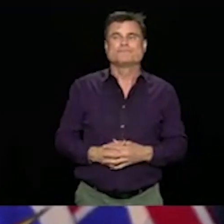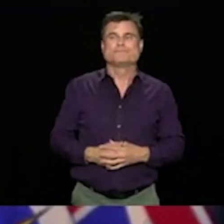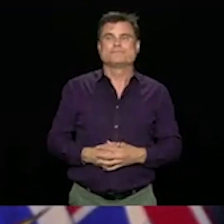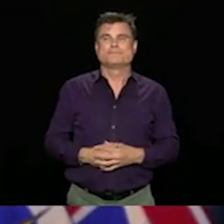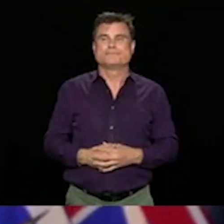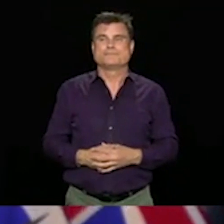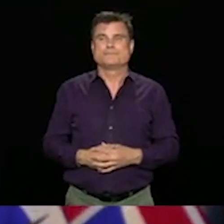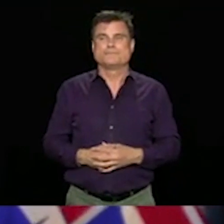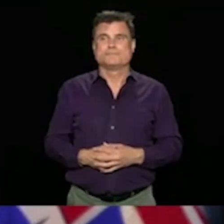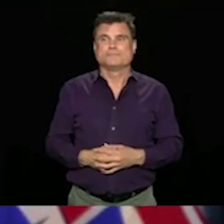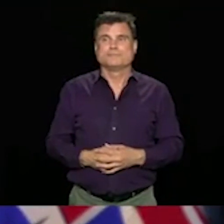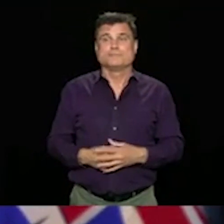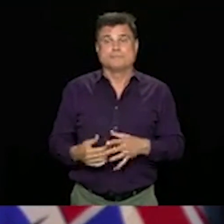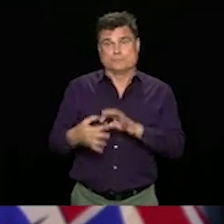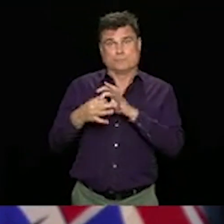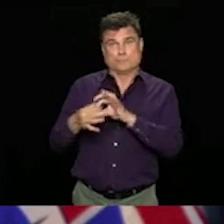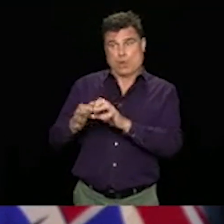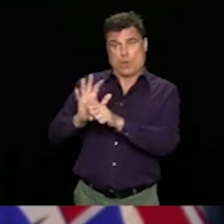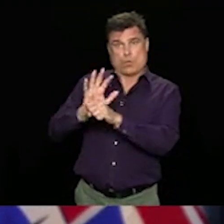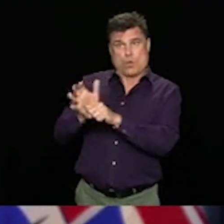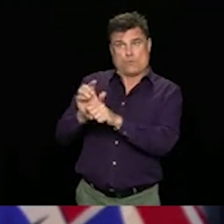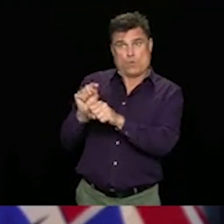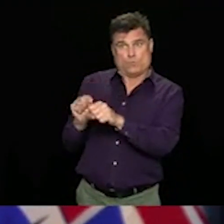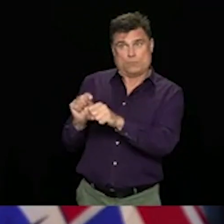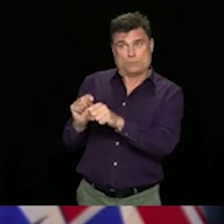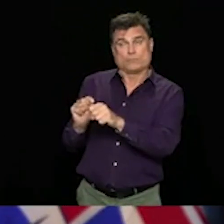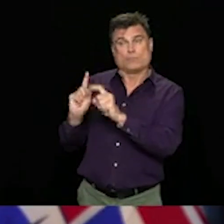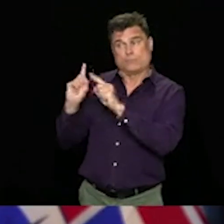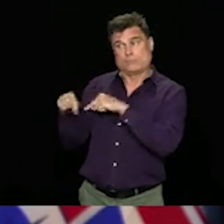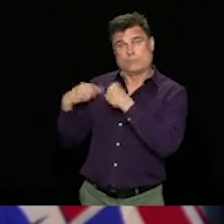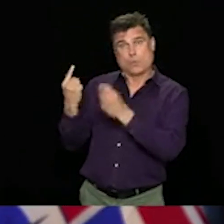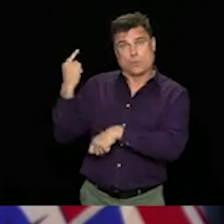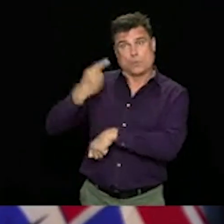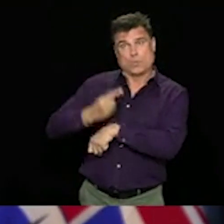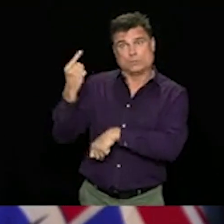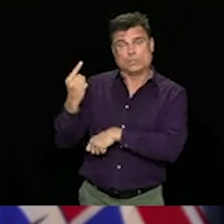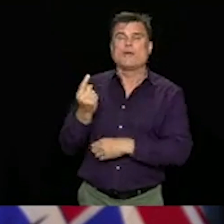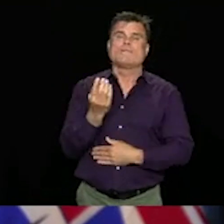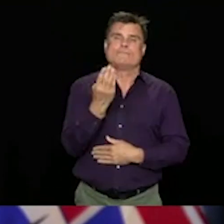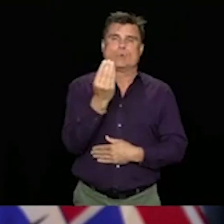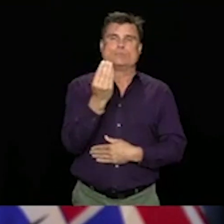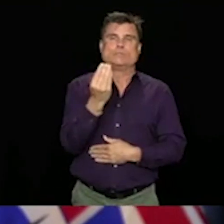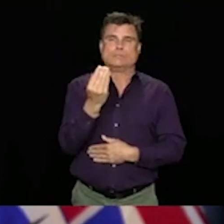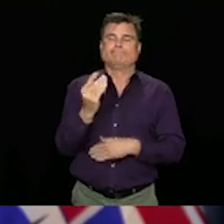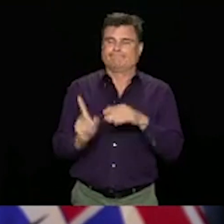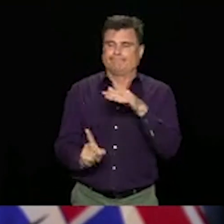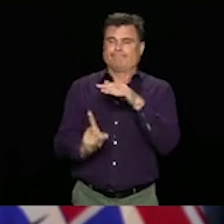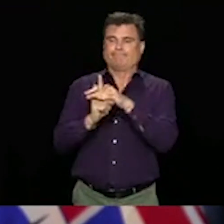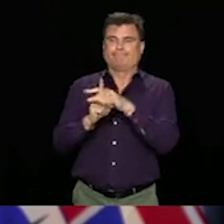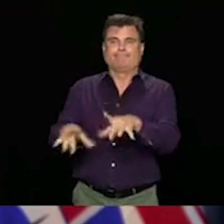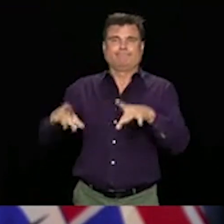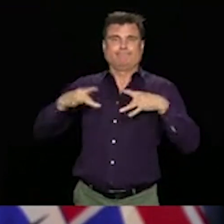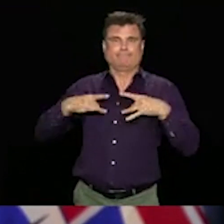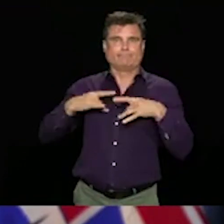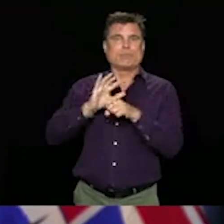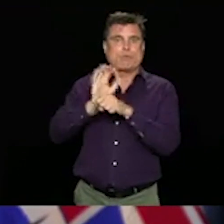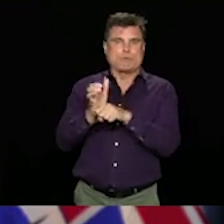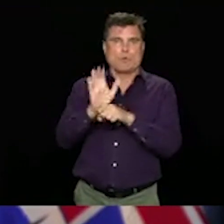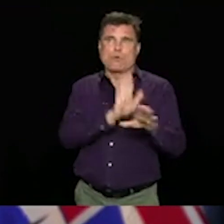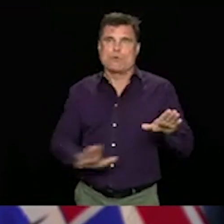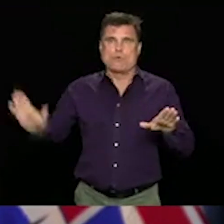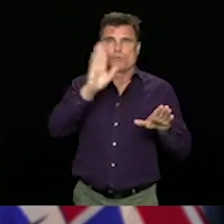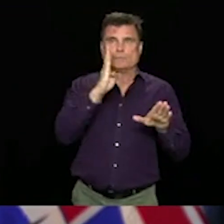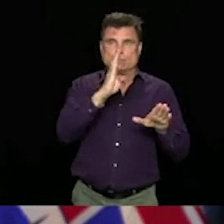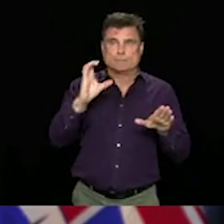For our COVID-19 update today, we have 14 new people who have tested positive for COVID in British